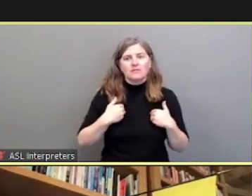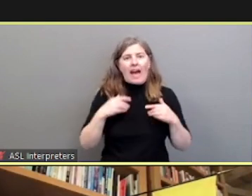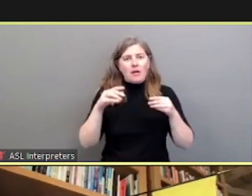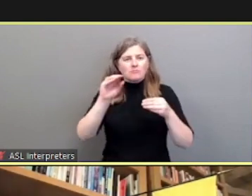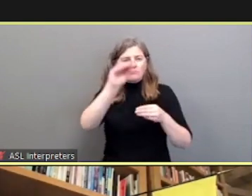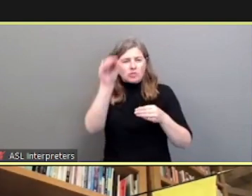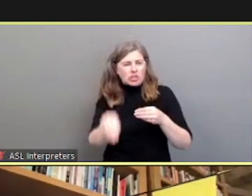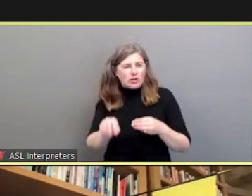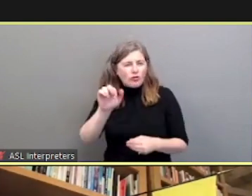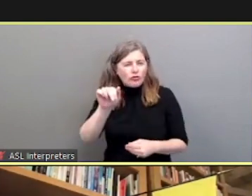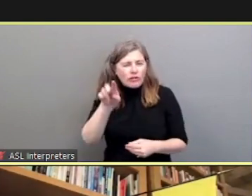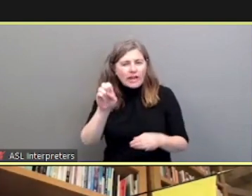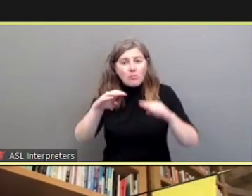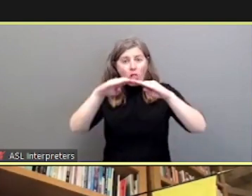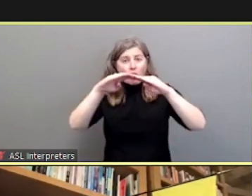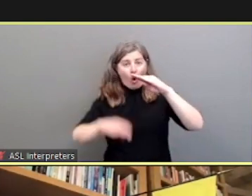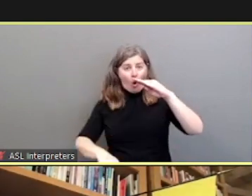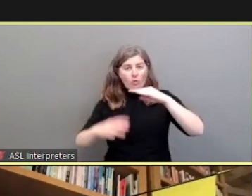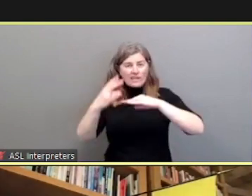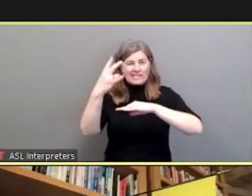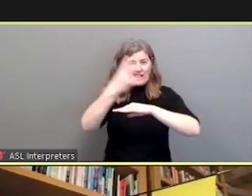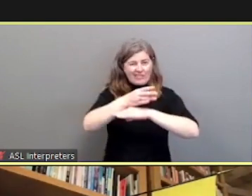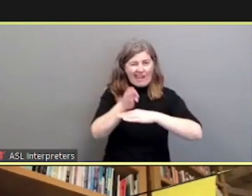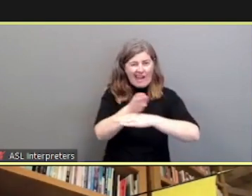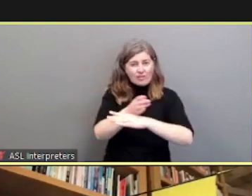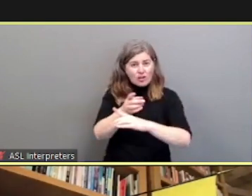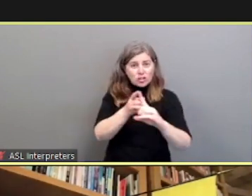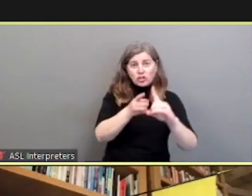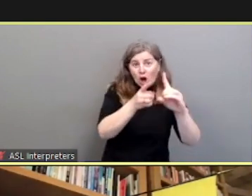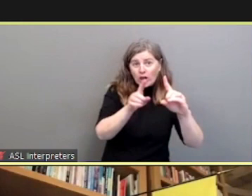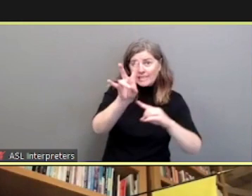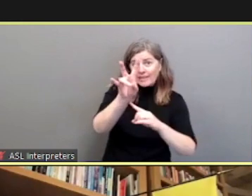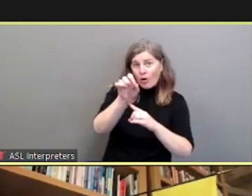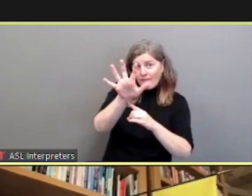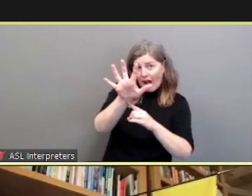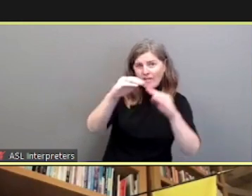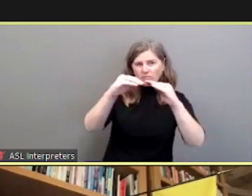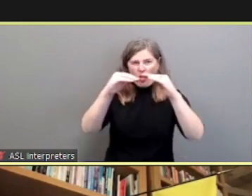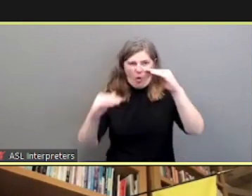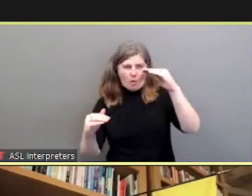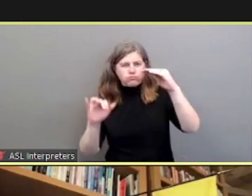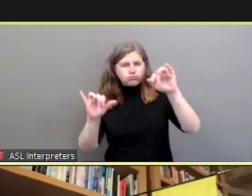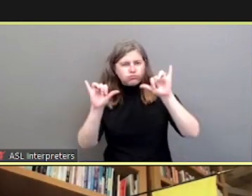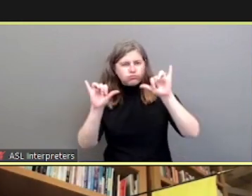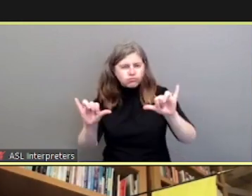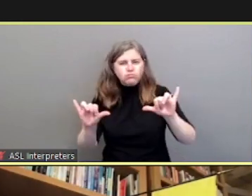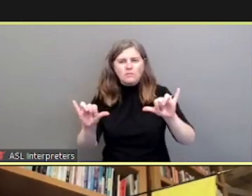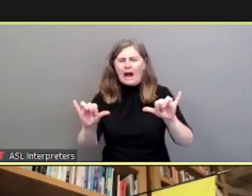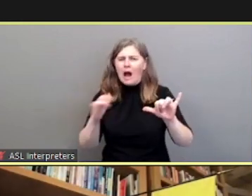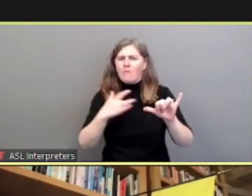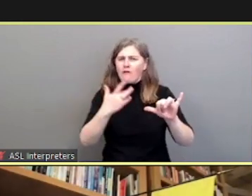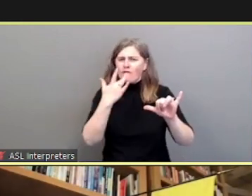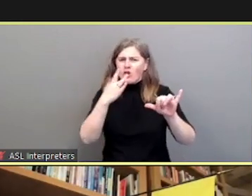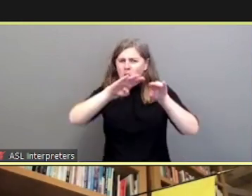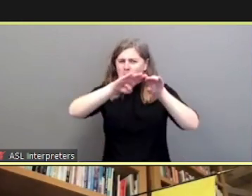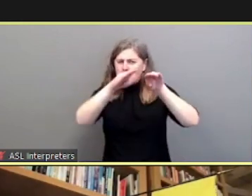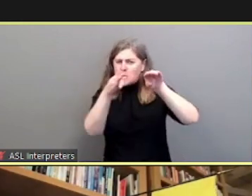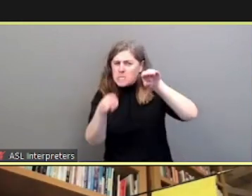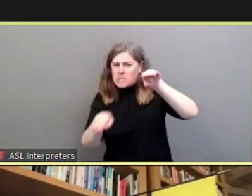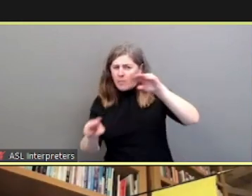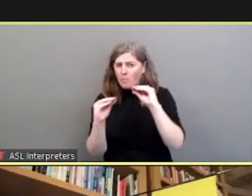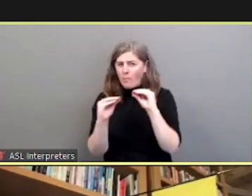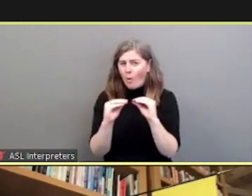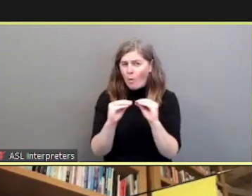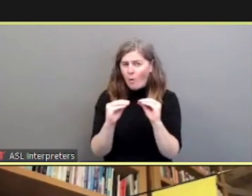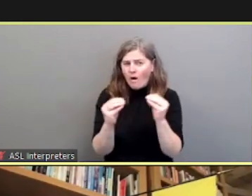below our 7-day rolling average target of 7.5% and staying there. I want to see that curve go back downward. I